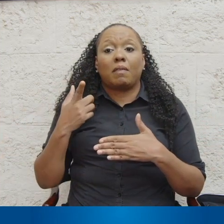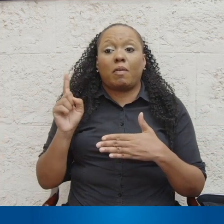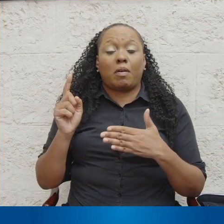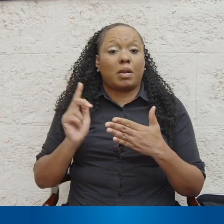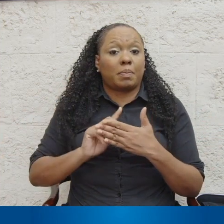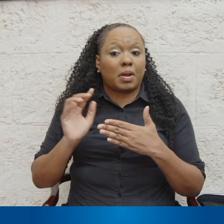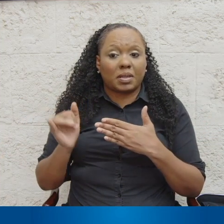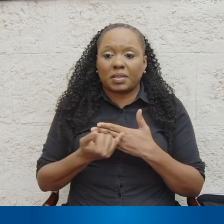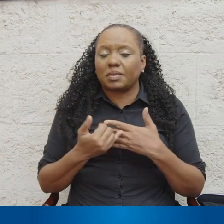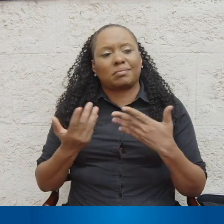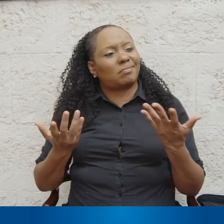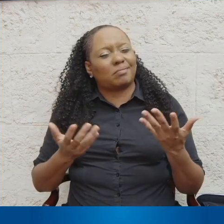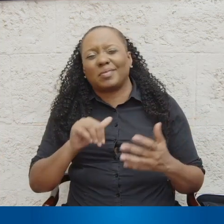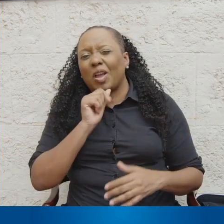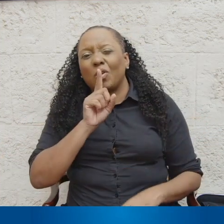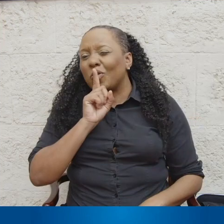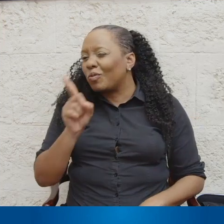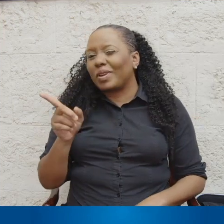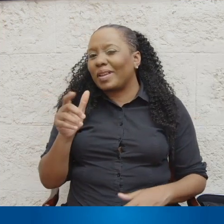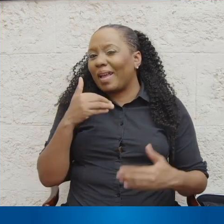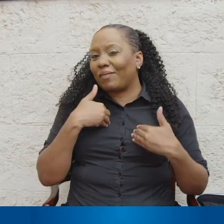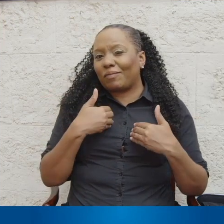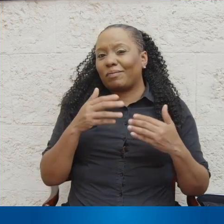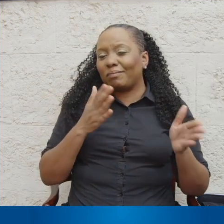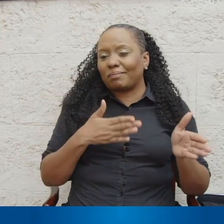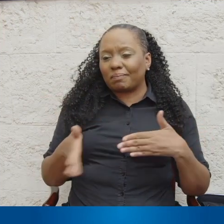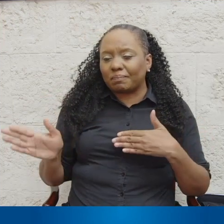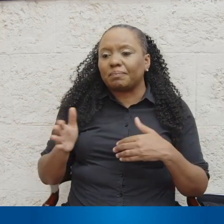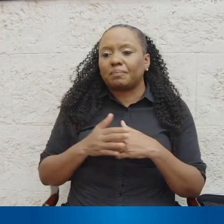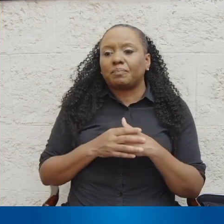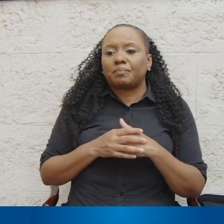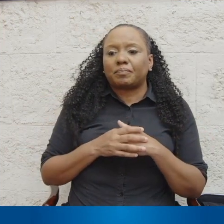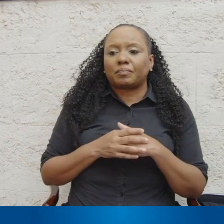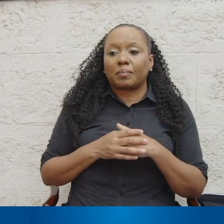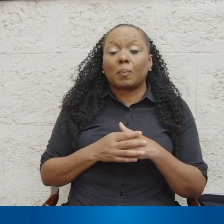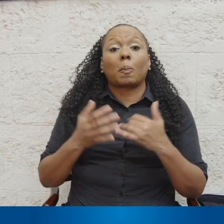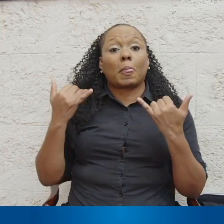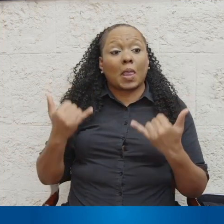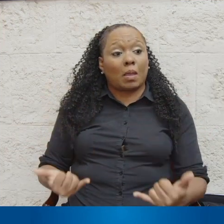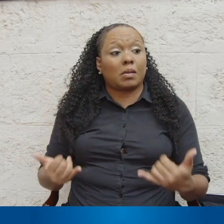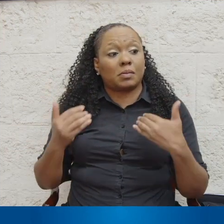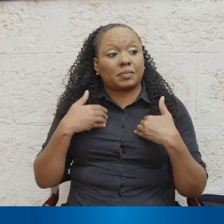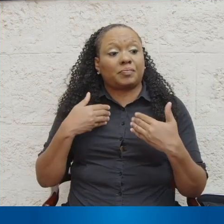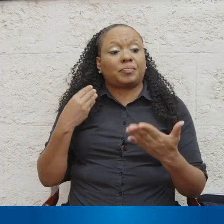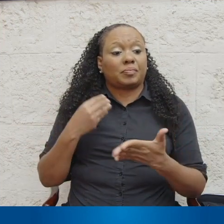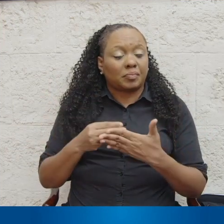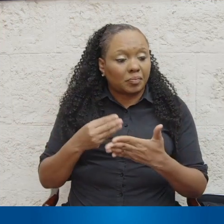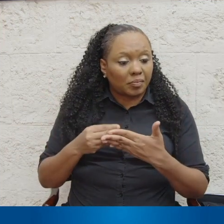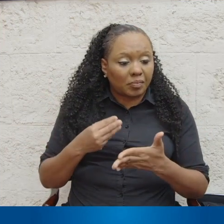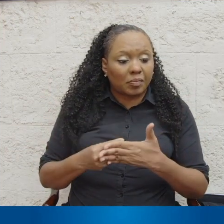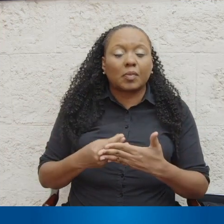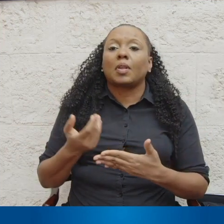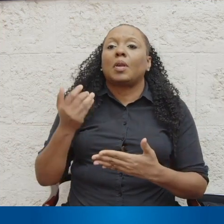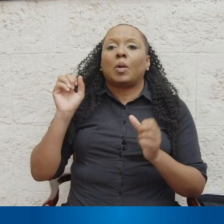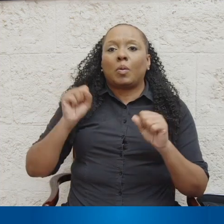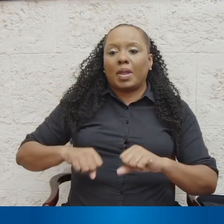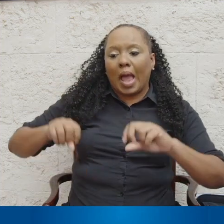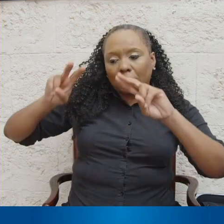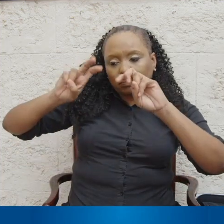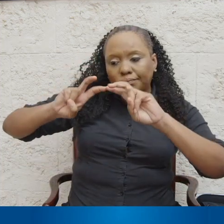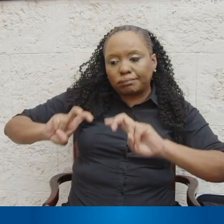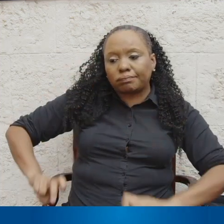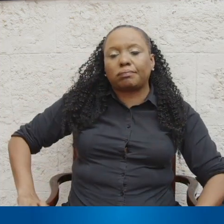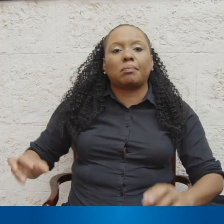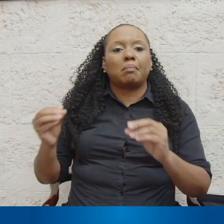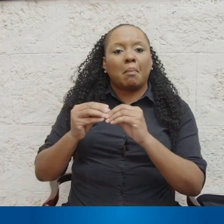full detail. So like I said, in the context of the roofs to reefs, know that we do have that grant funding, and that will allow us to further the diagnostic on it to make sure that